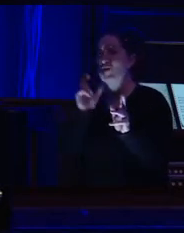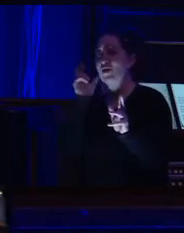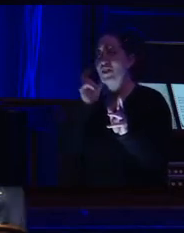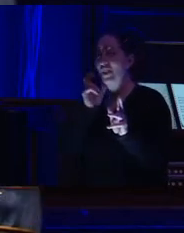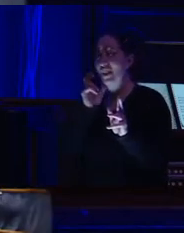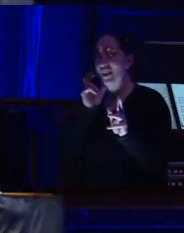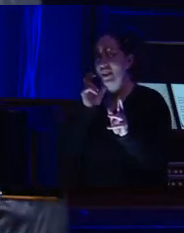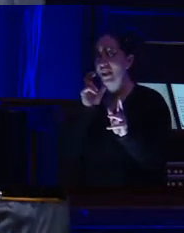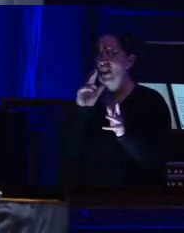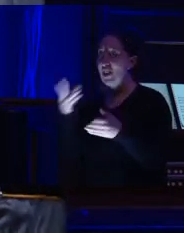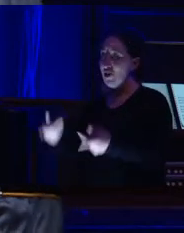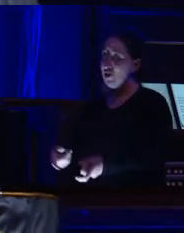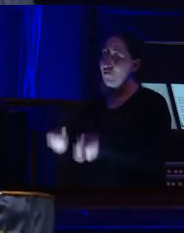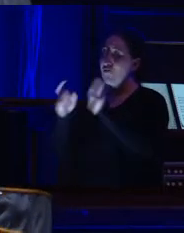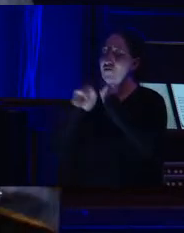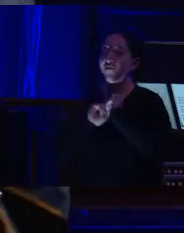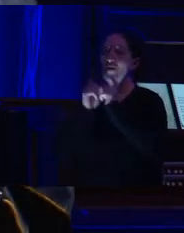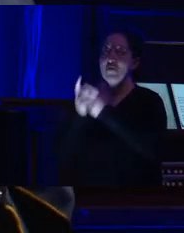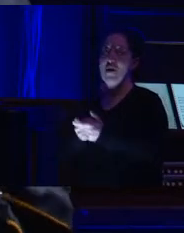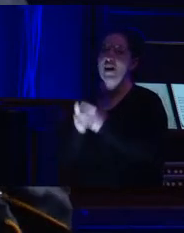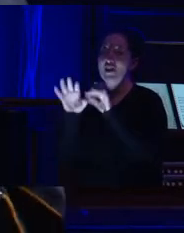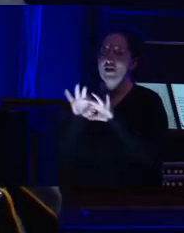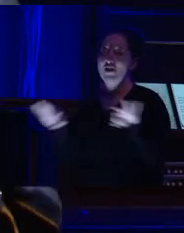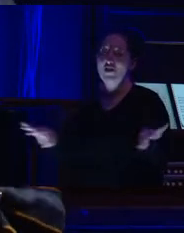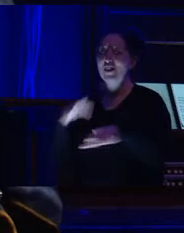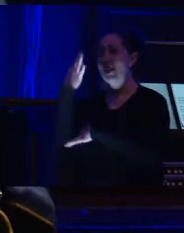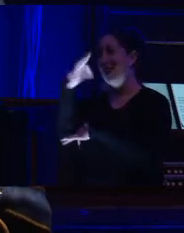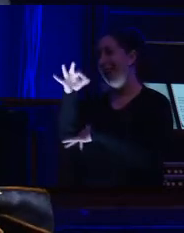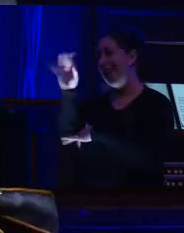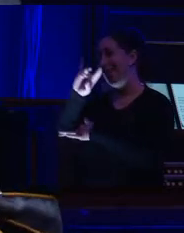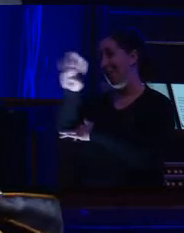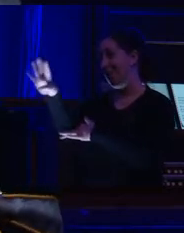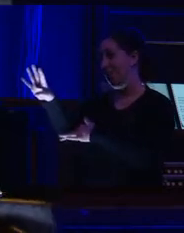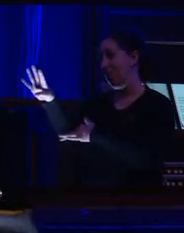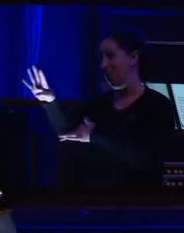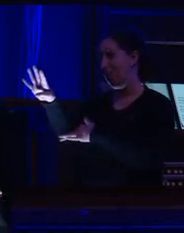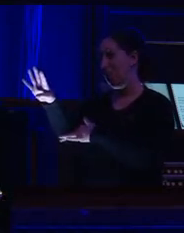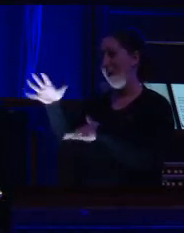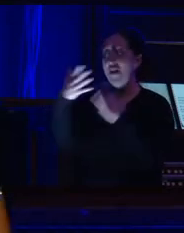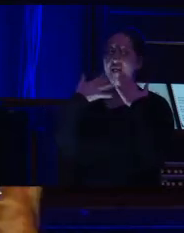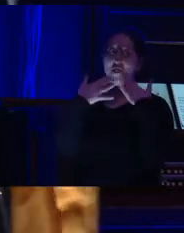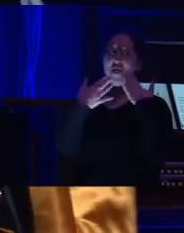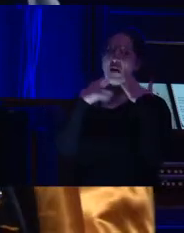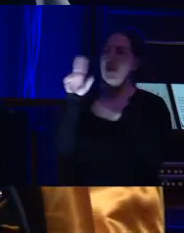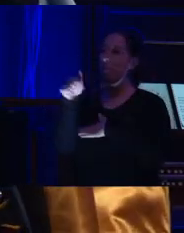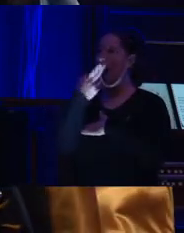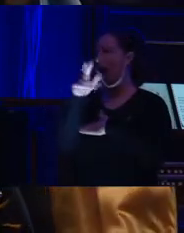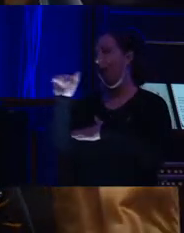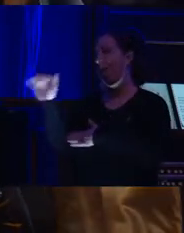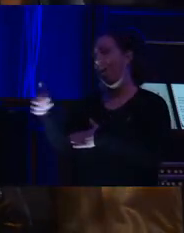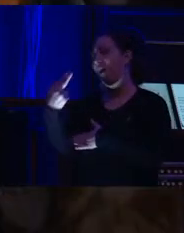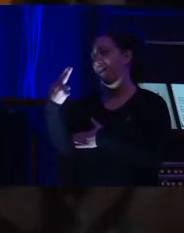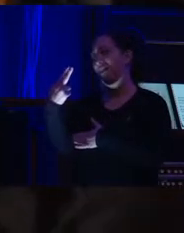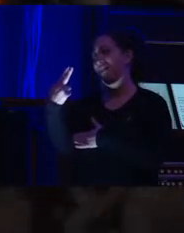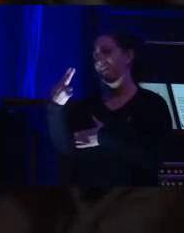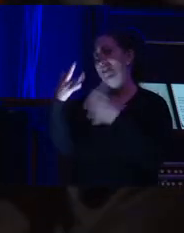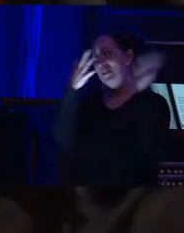signed my undergraduate degree from the University of Chicago in 1984. Thank you, Hannah, for being here.